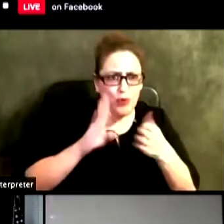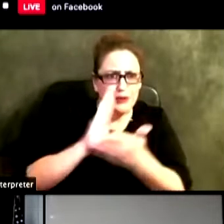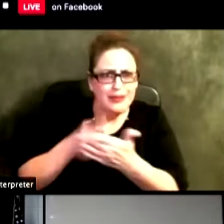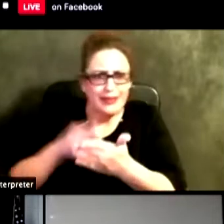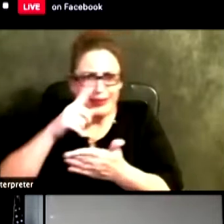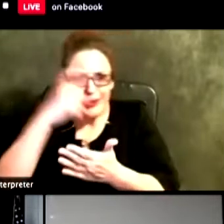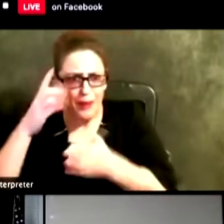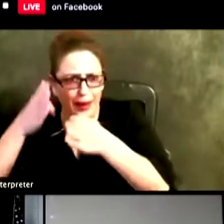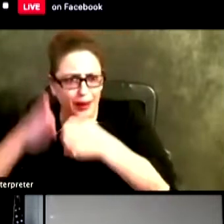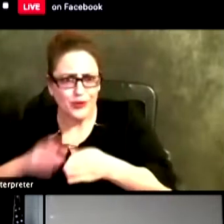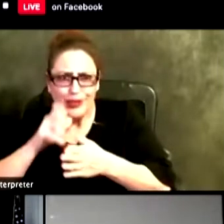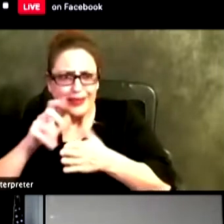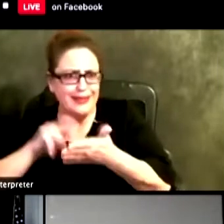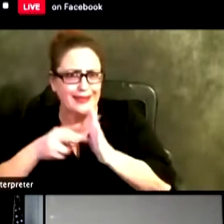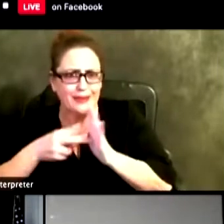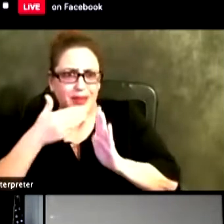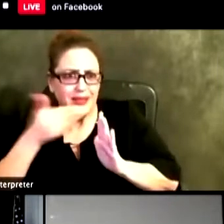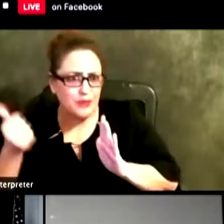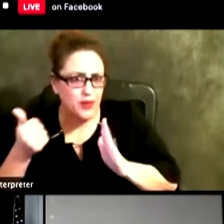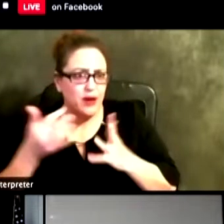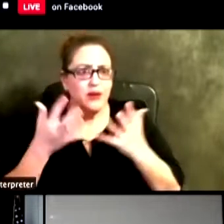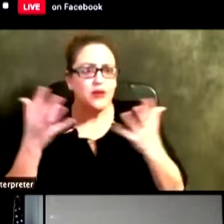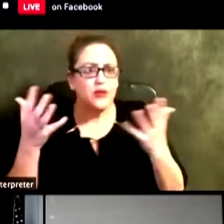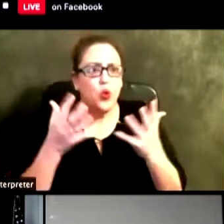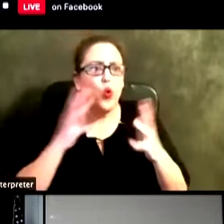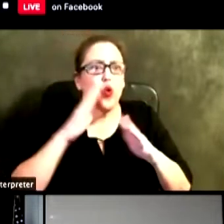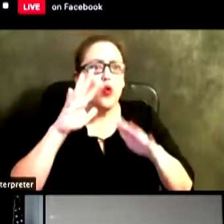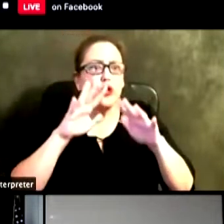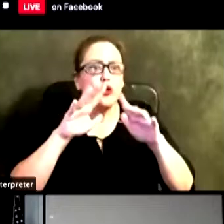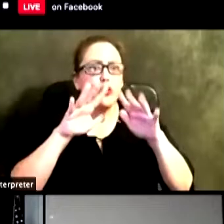having like diversity do to help the situation?